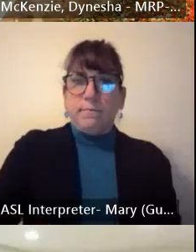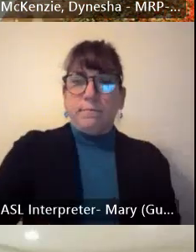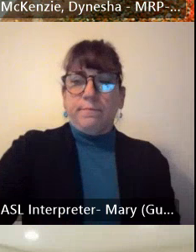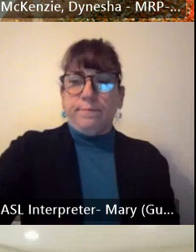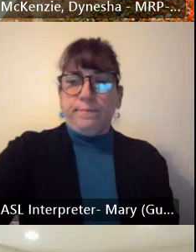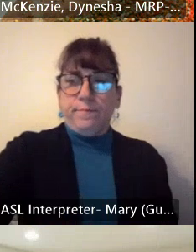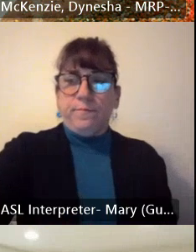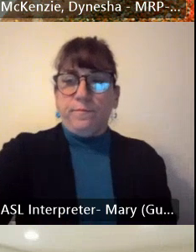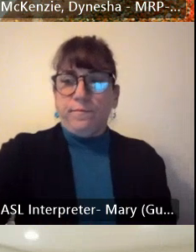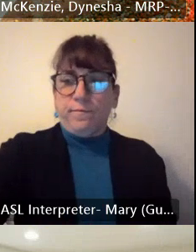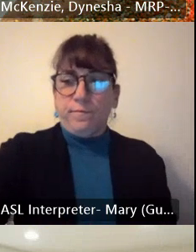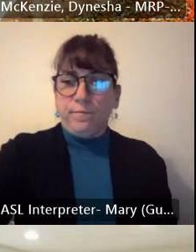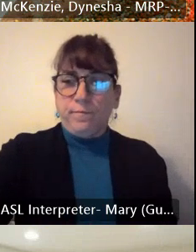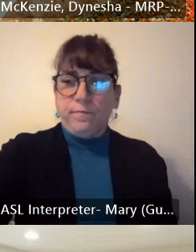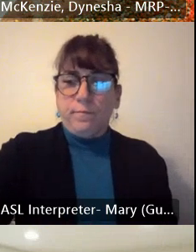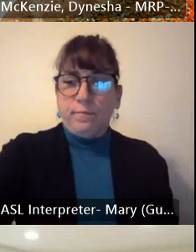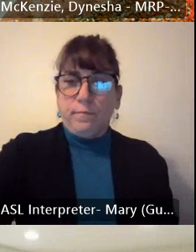Angie.